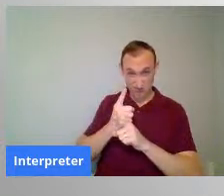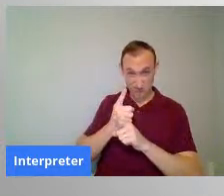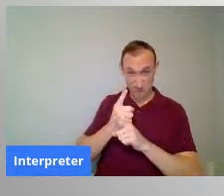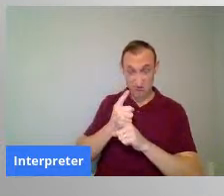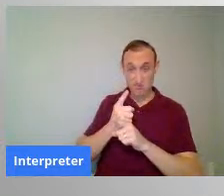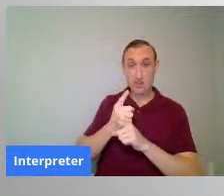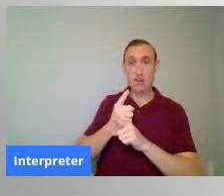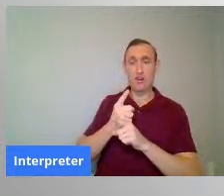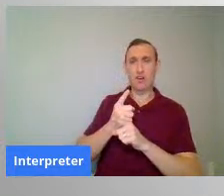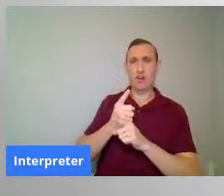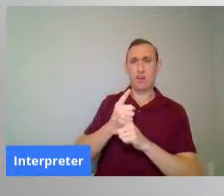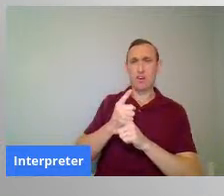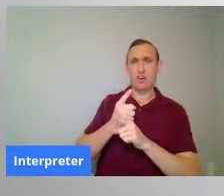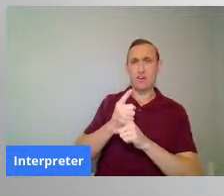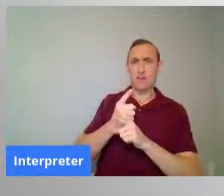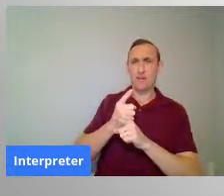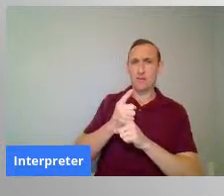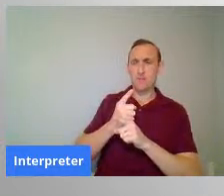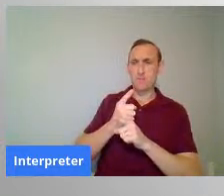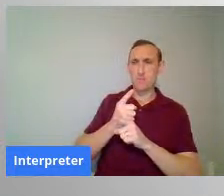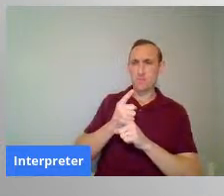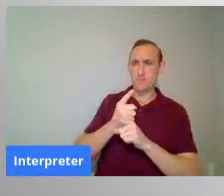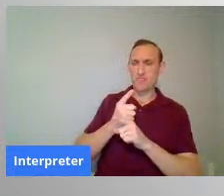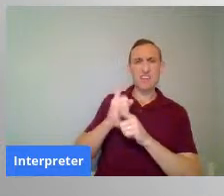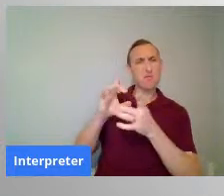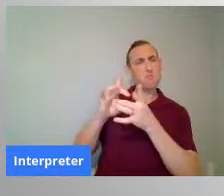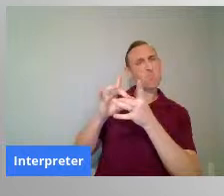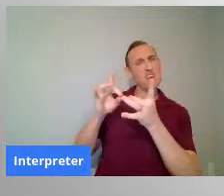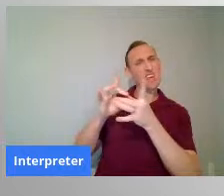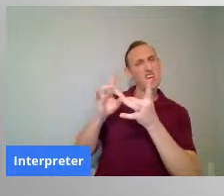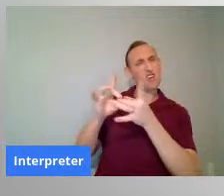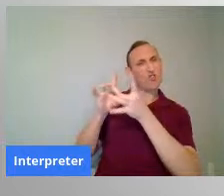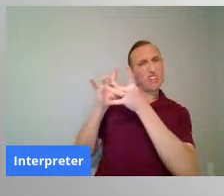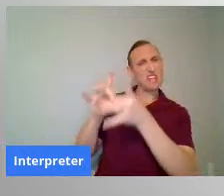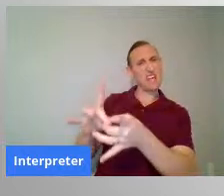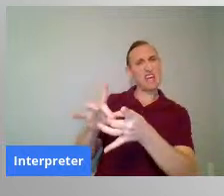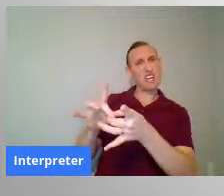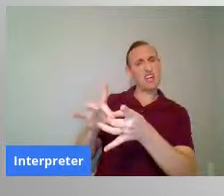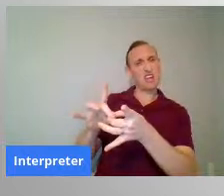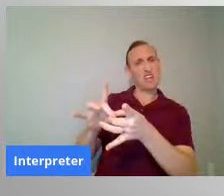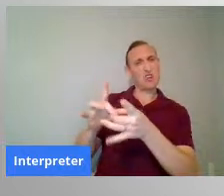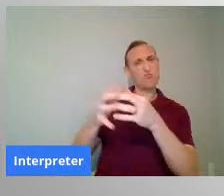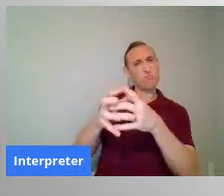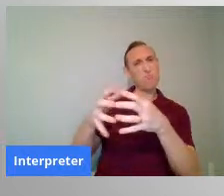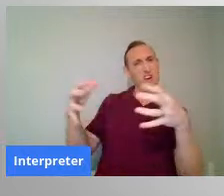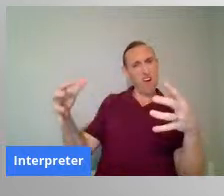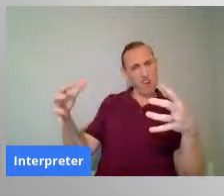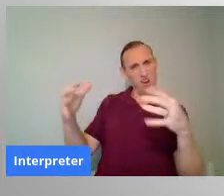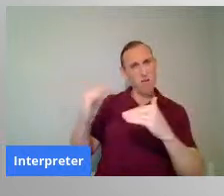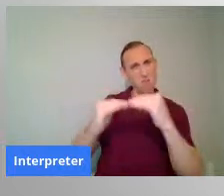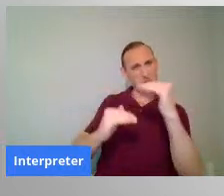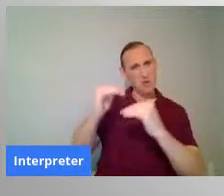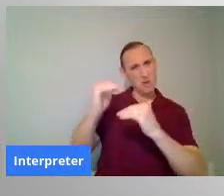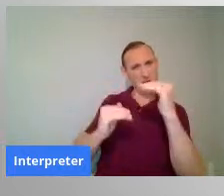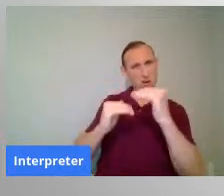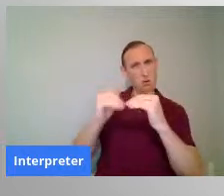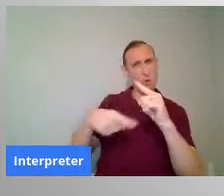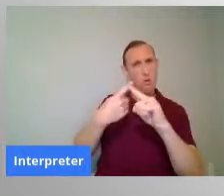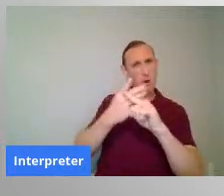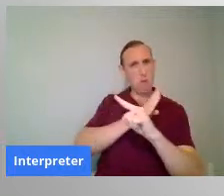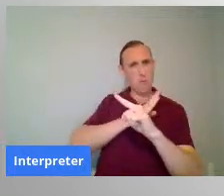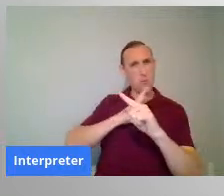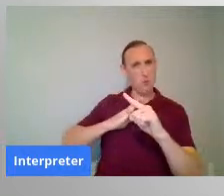relative. It seemed like it was relative to expanding once the board moves out. Has that been something